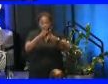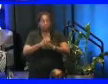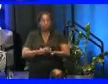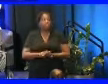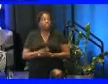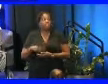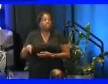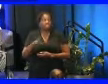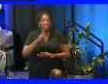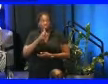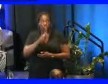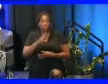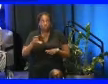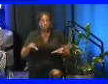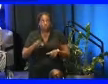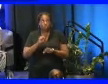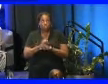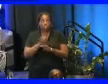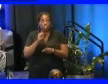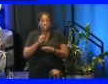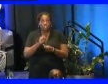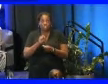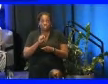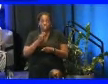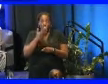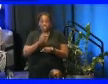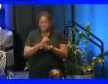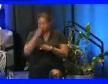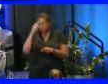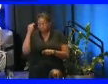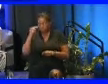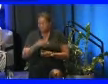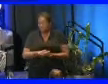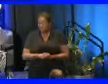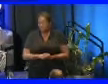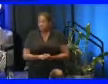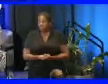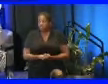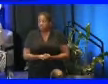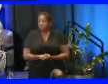really done a good job in reference to my nephew. So I just want to say thank you.